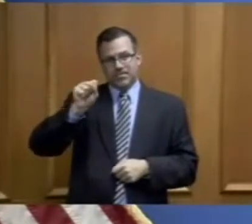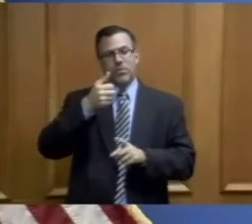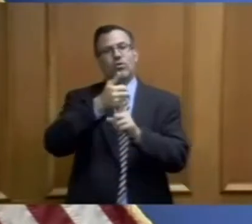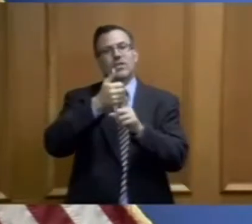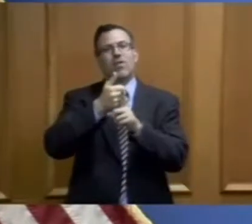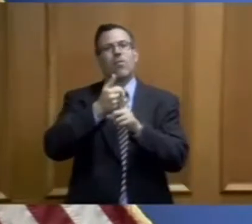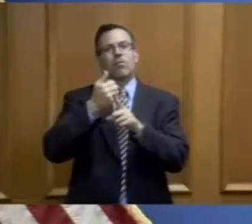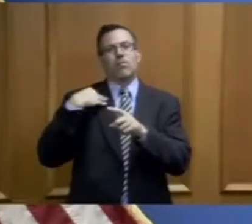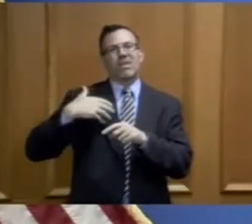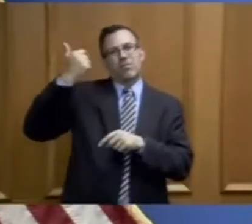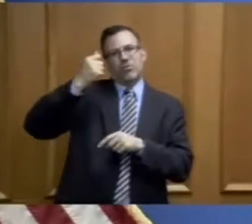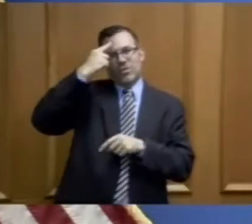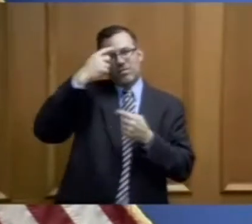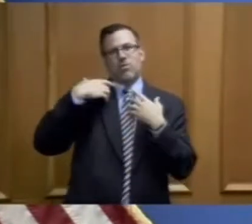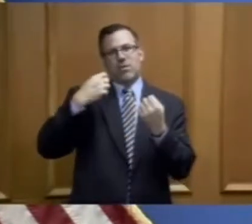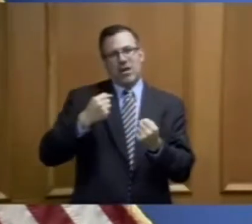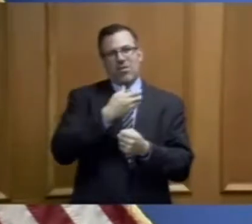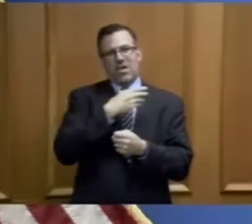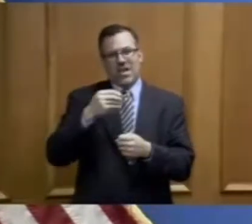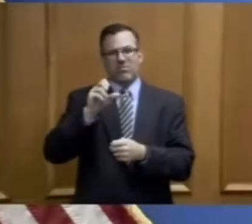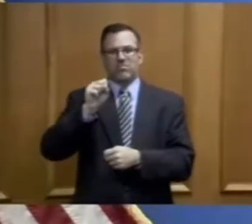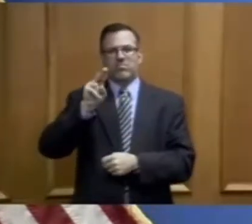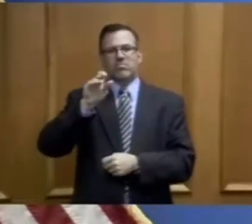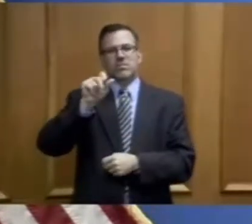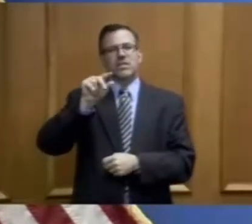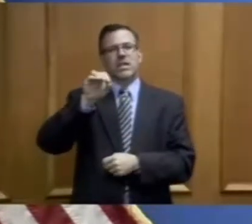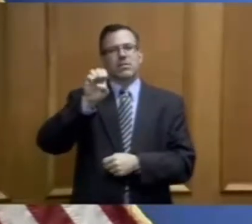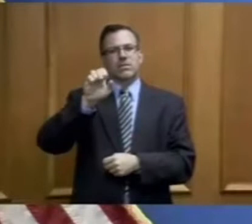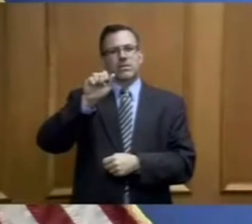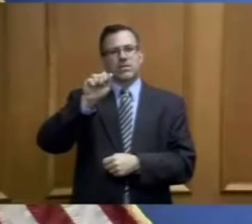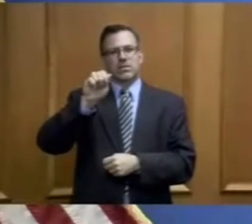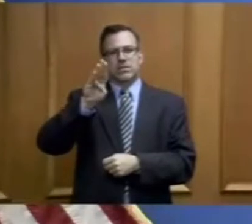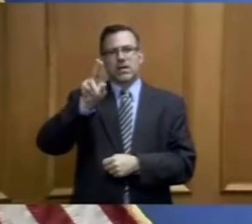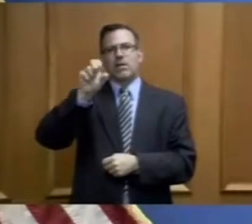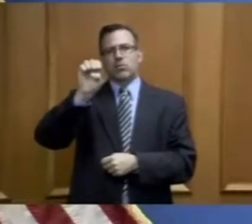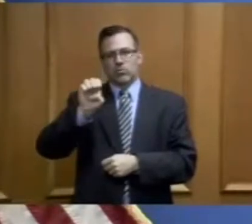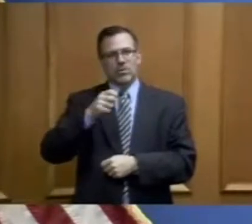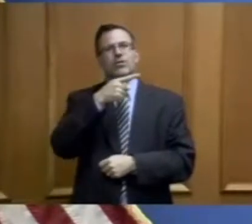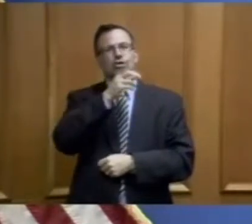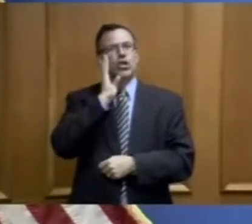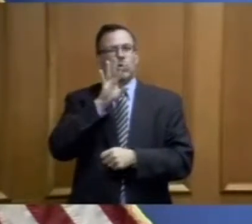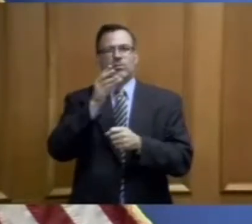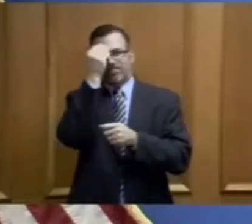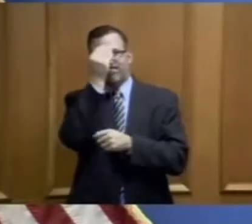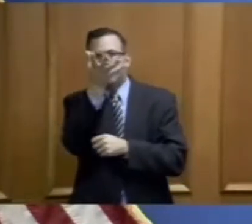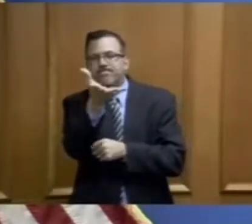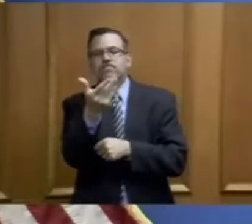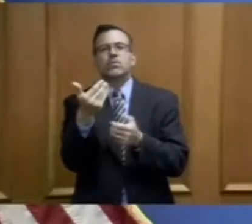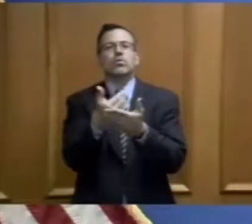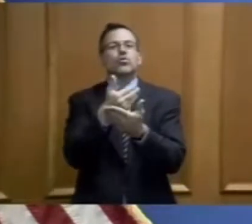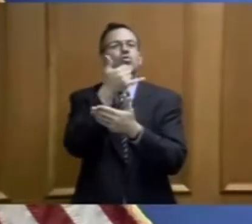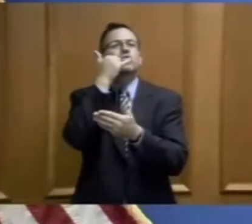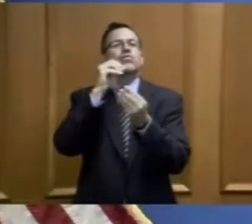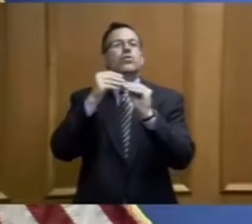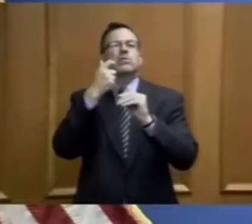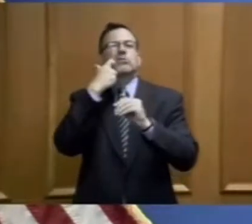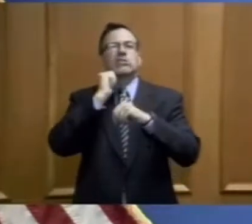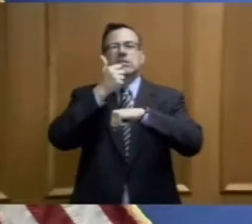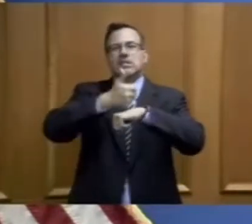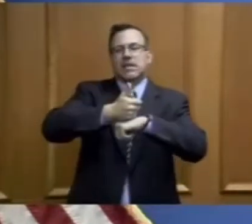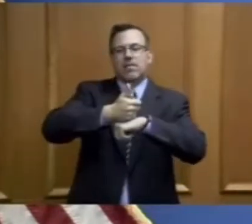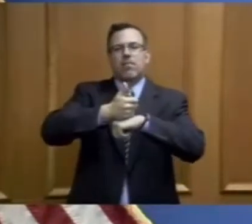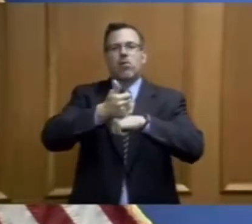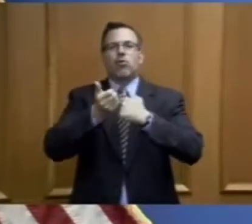will be coming up in a minute to give a report about a hotline that we have created specifically for